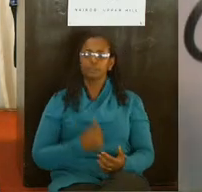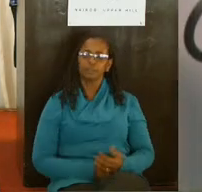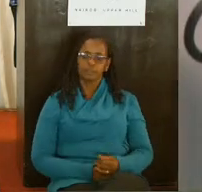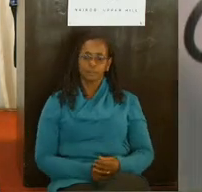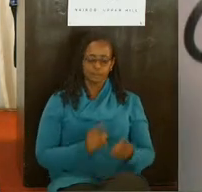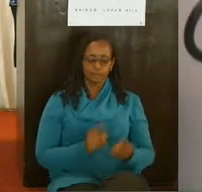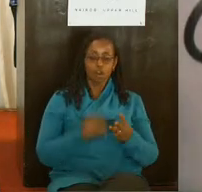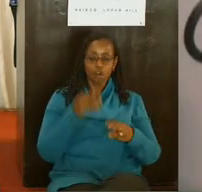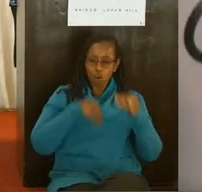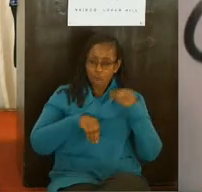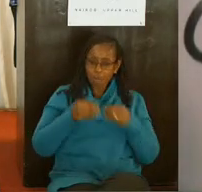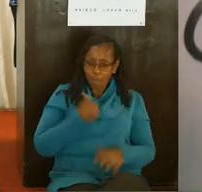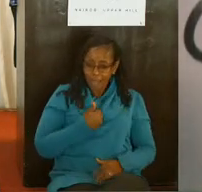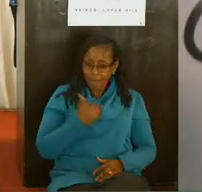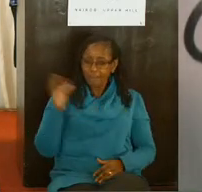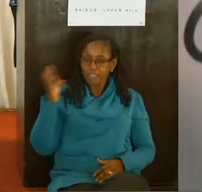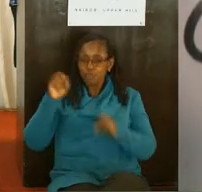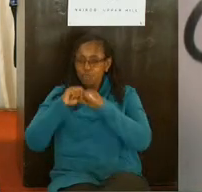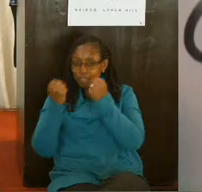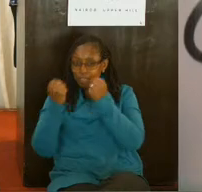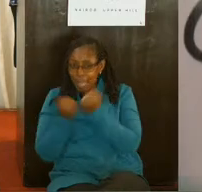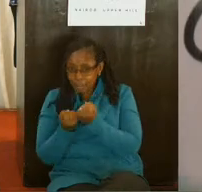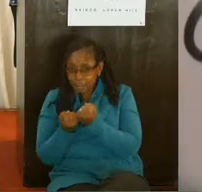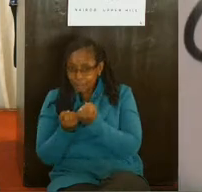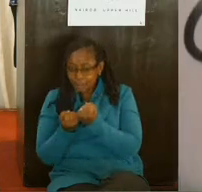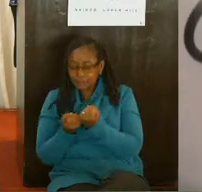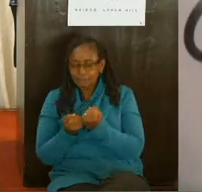is there a corruption in Civil Society